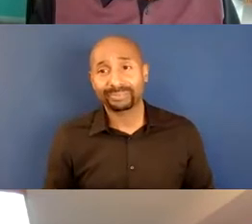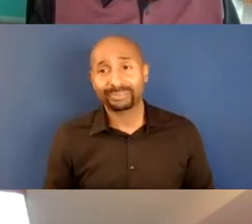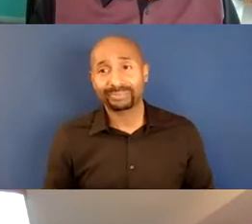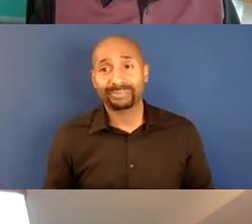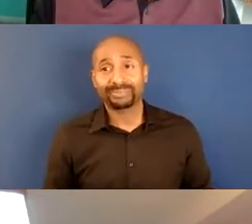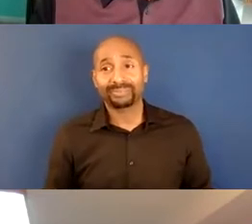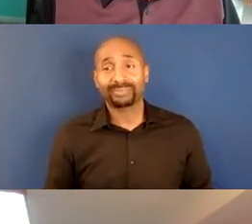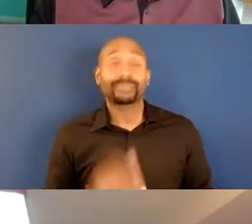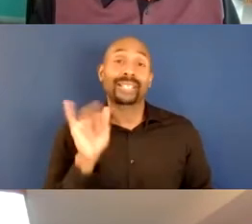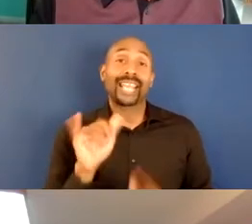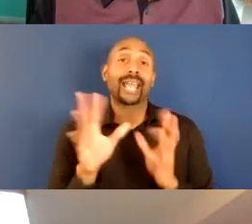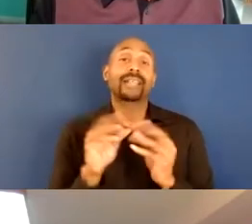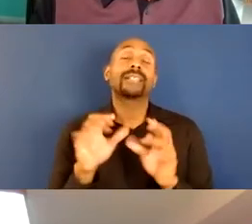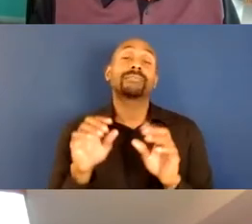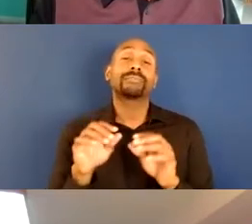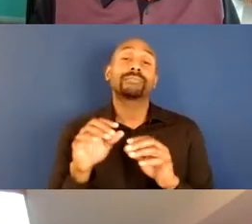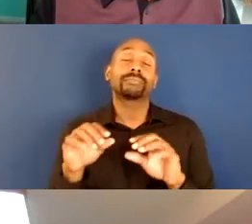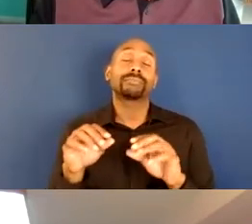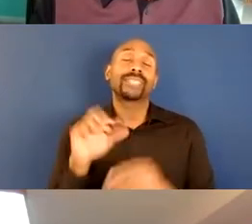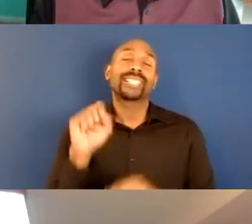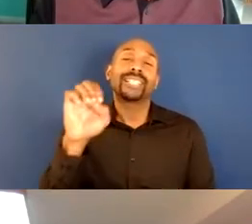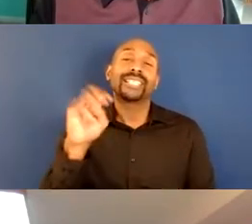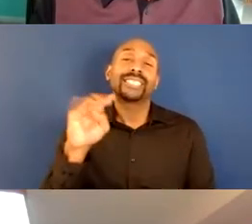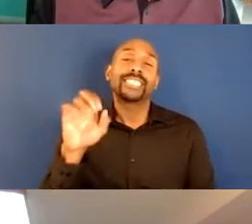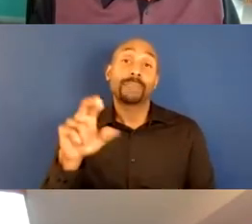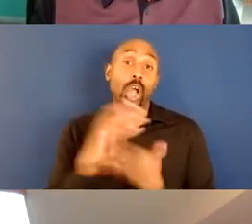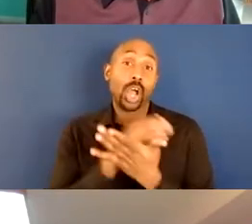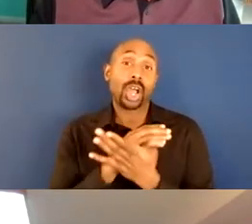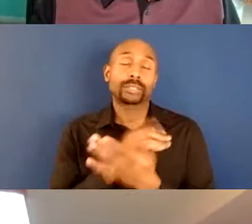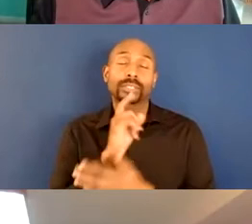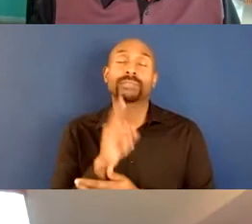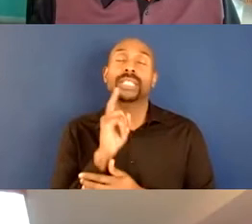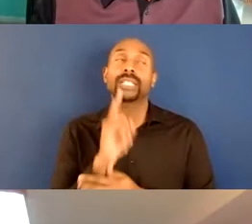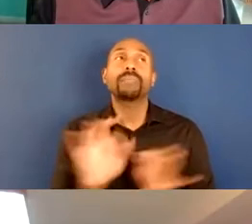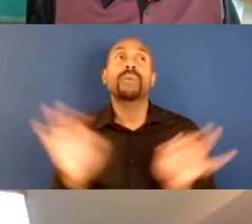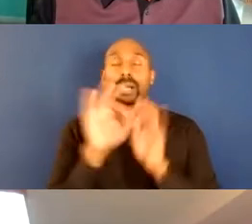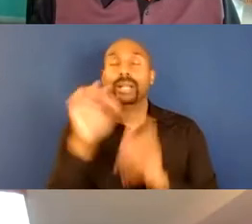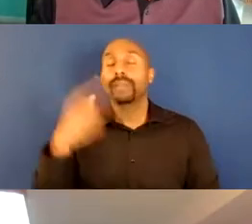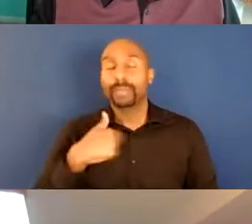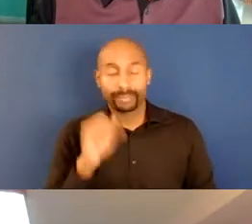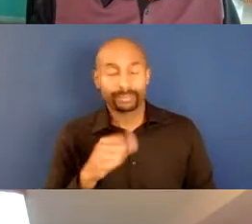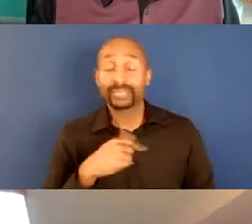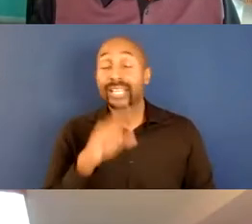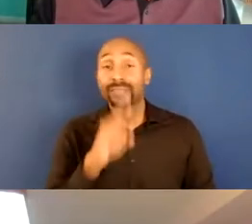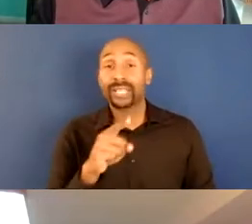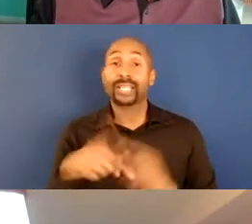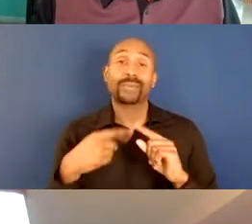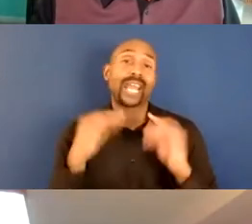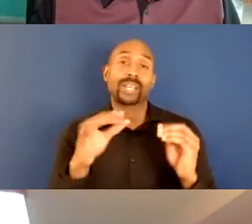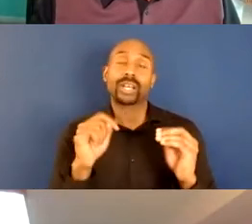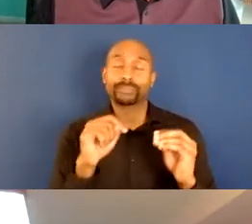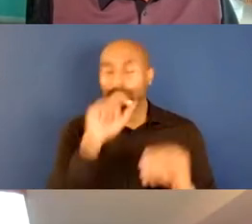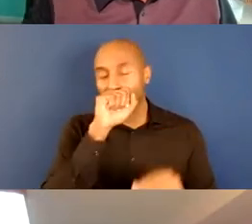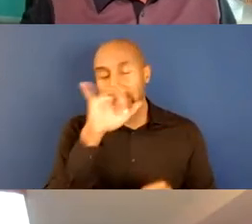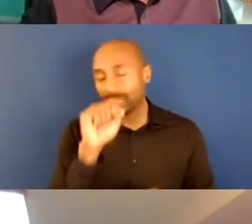that seminar was a really, really important one for me. And I love teaching it. And it was something that I definitely felt